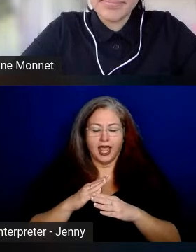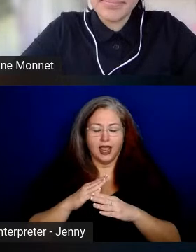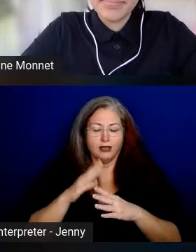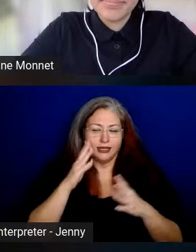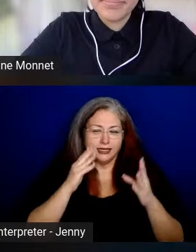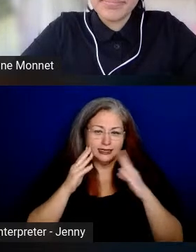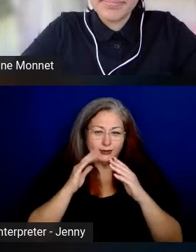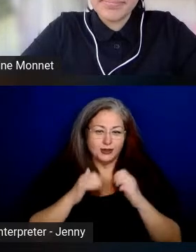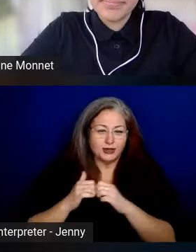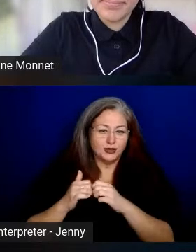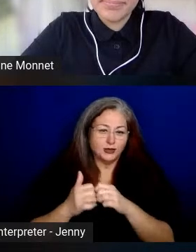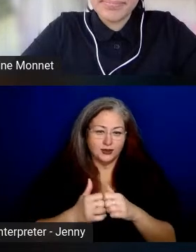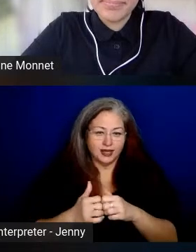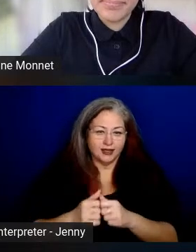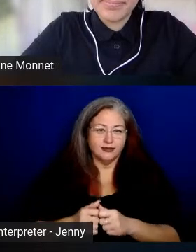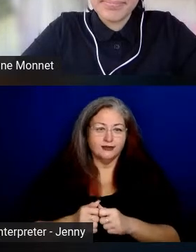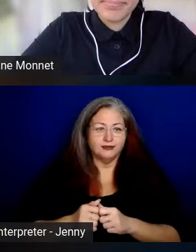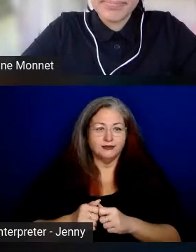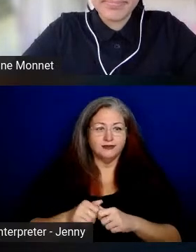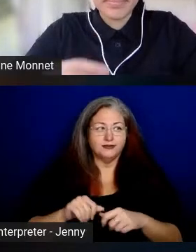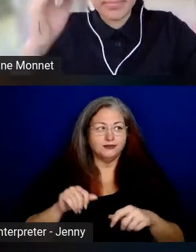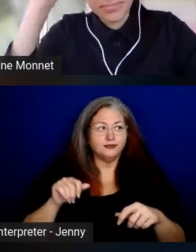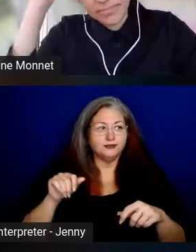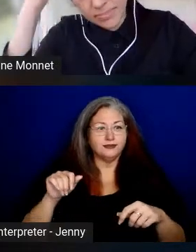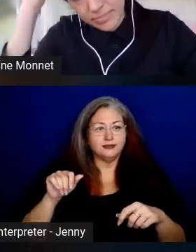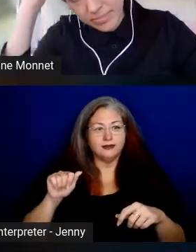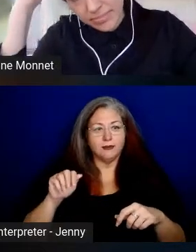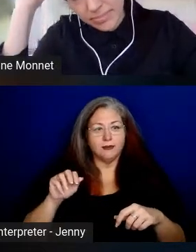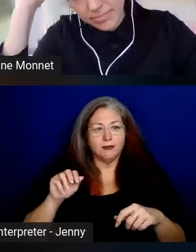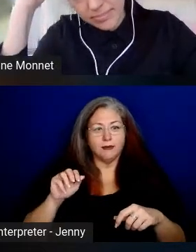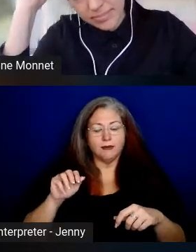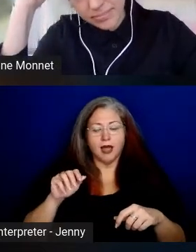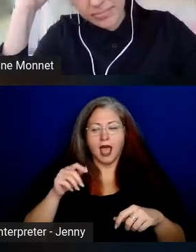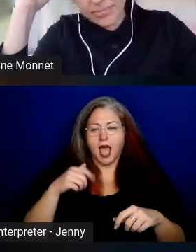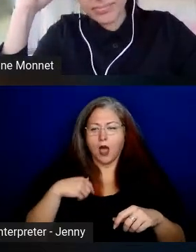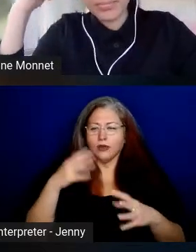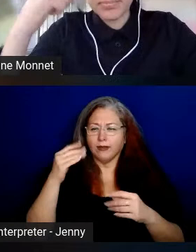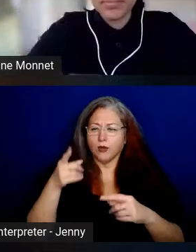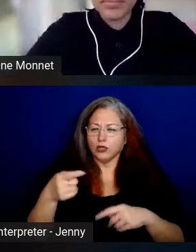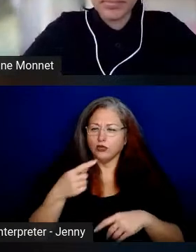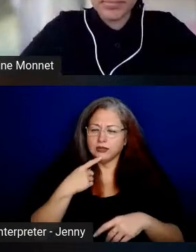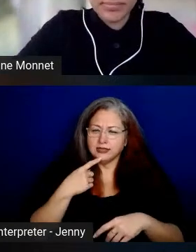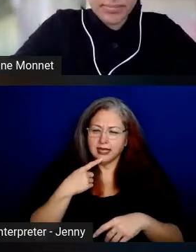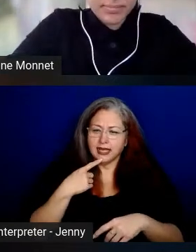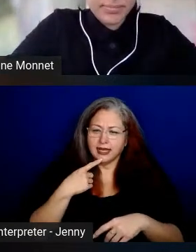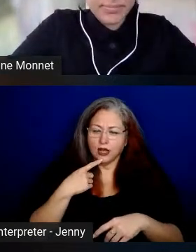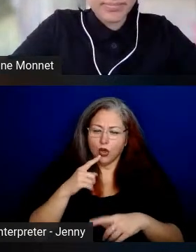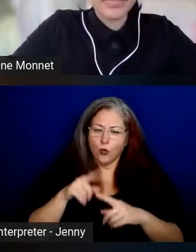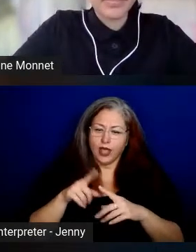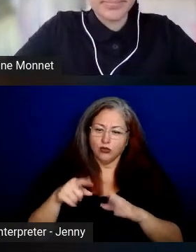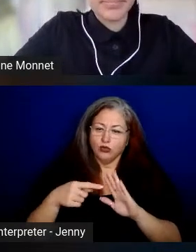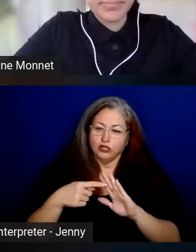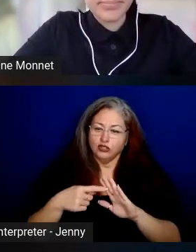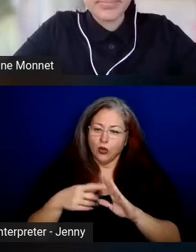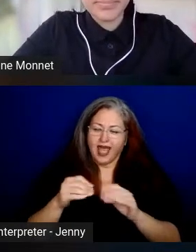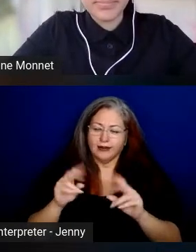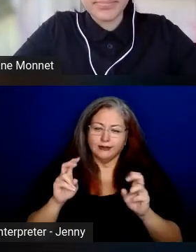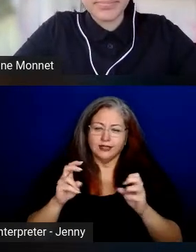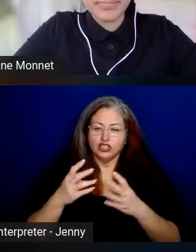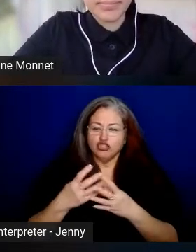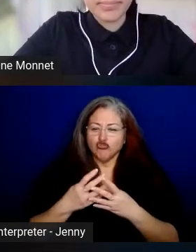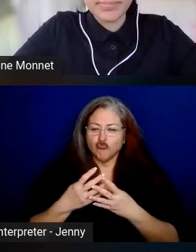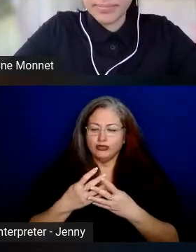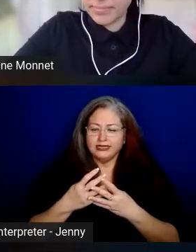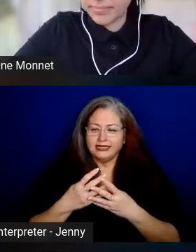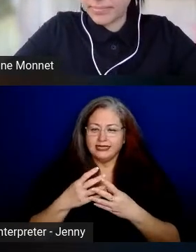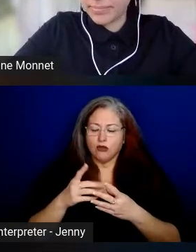together. And I really was thinking about what you said about how screening the work shaped the final piece.